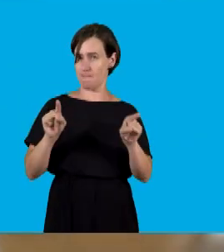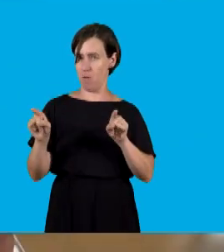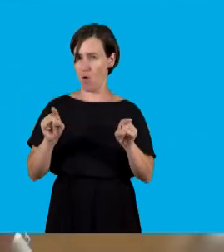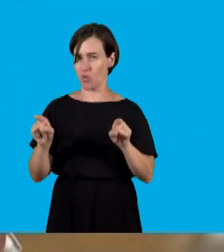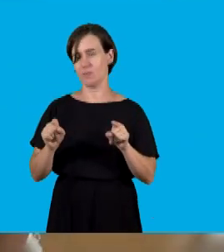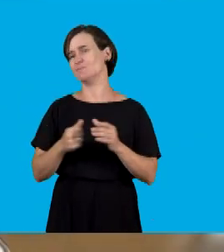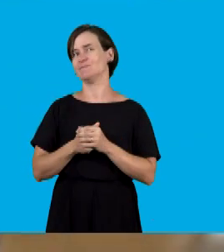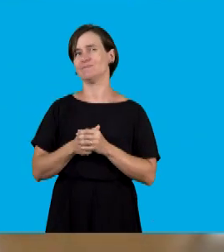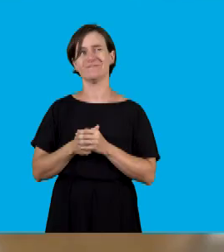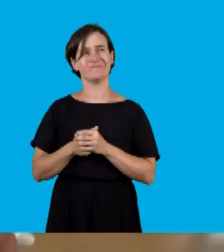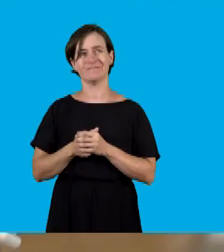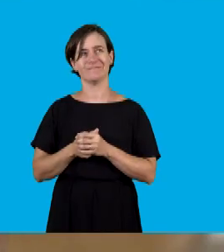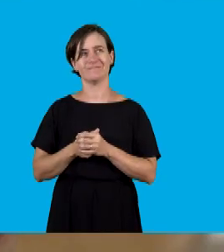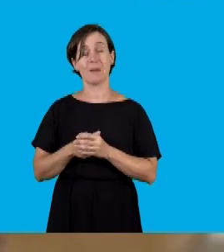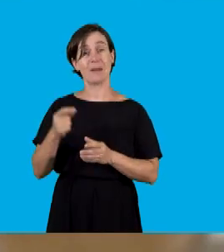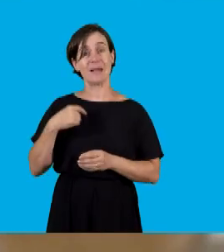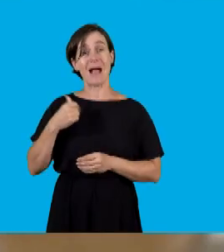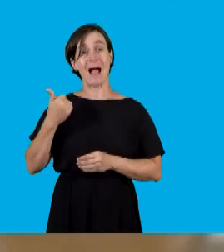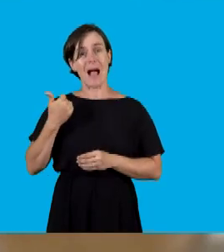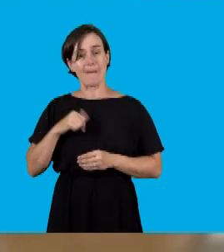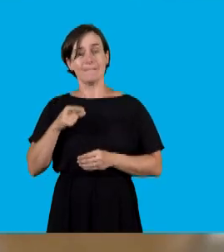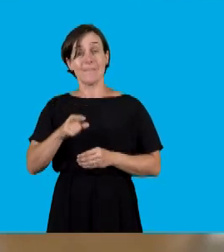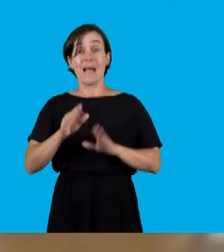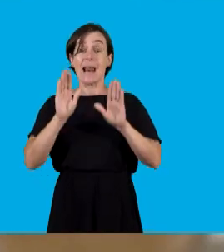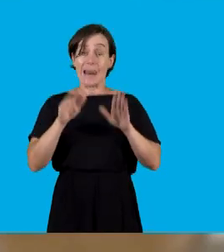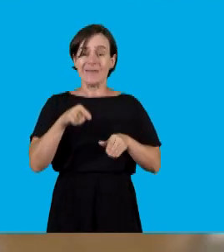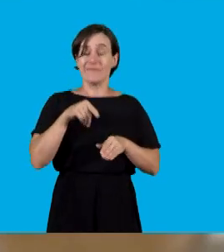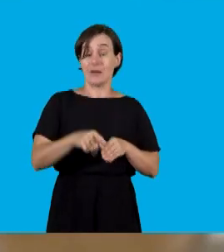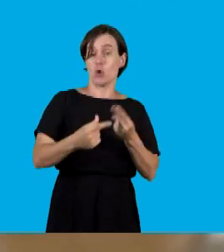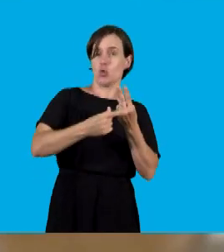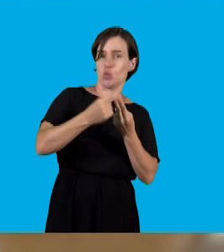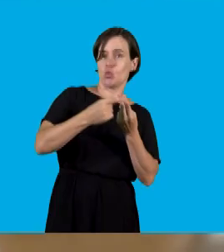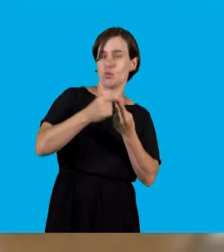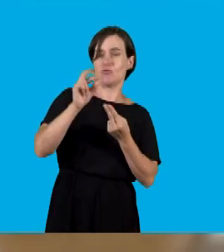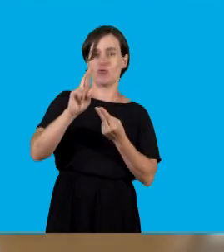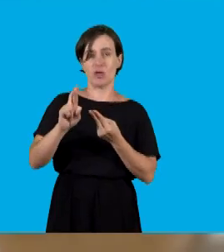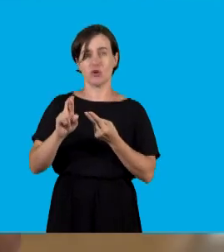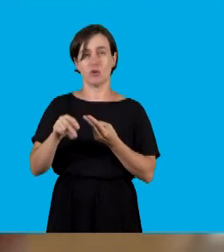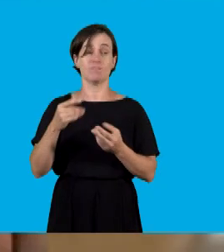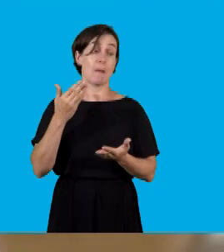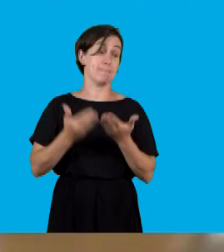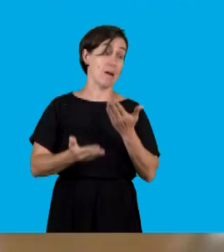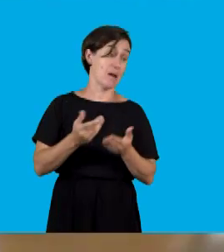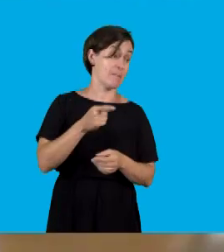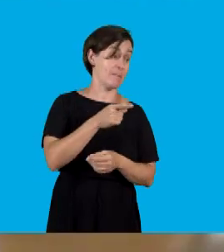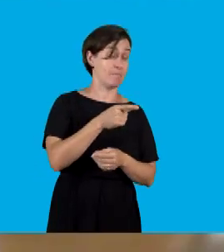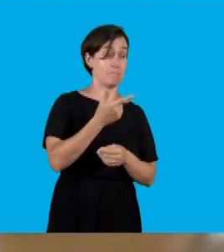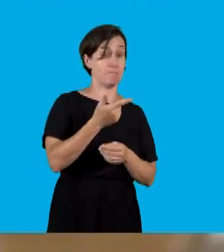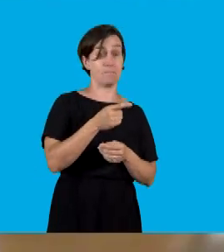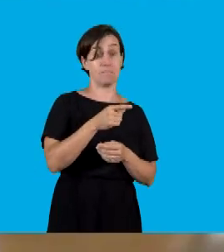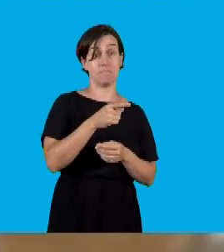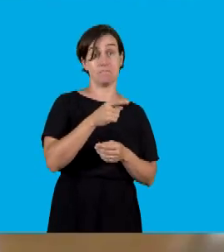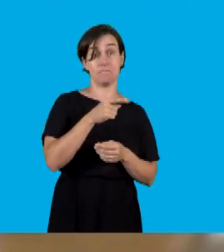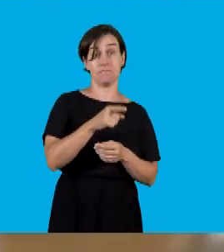But that is not the intention of this exercise. The intention is to leave our answer in a unit ratio. So it doesn't matter whether 14 goes